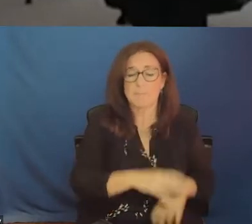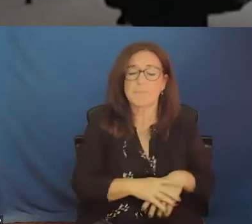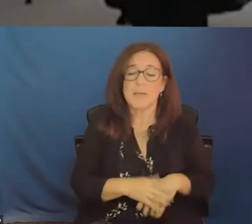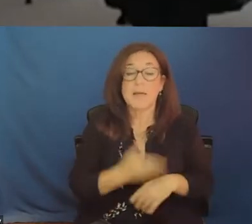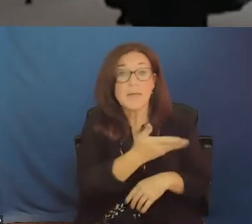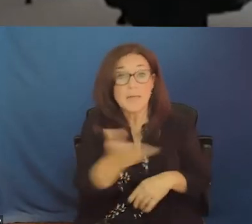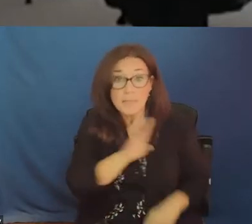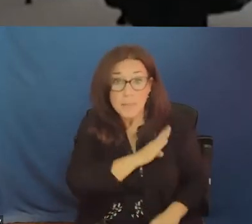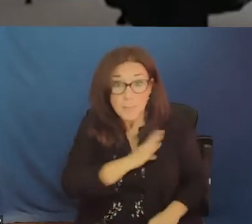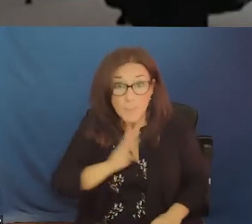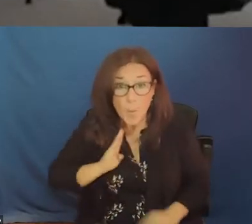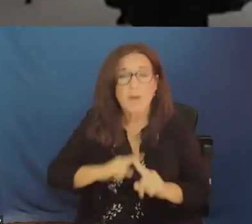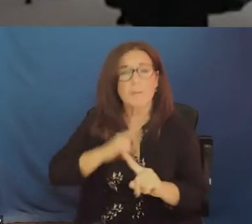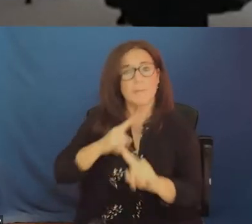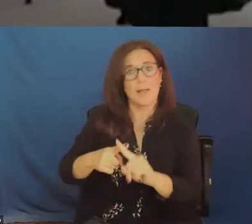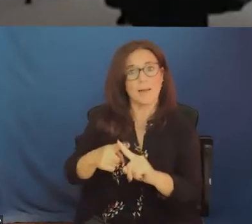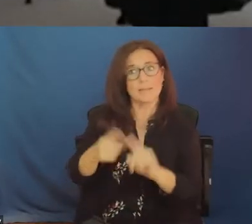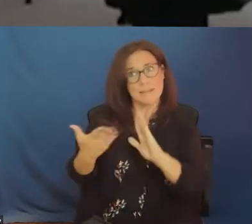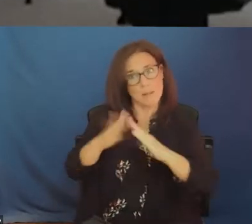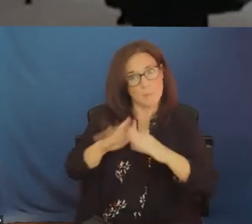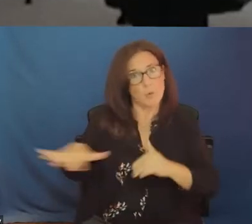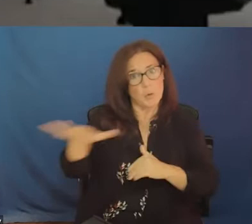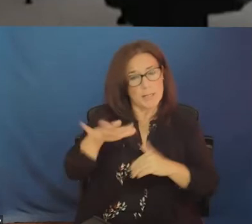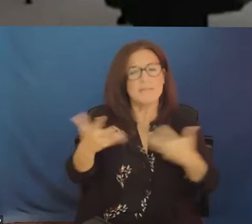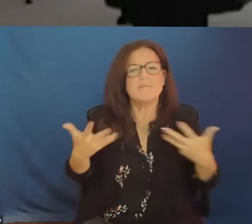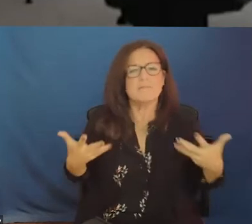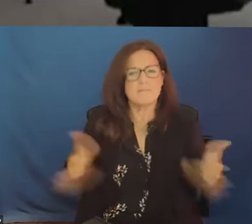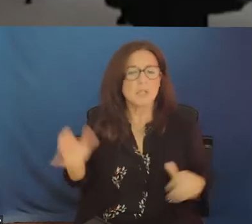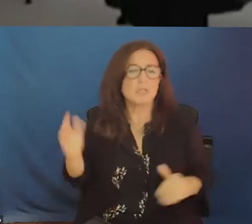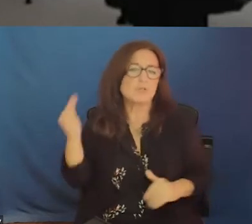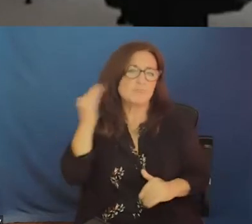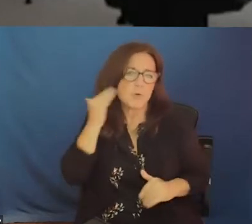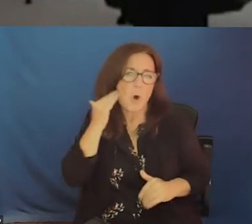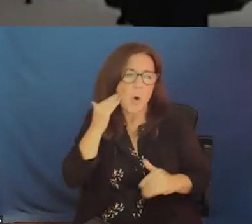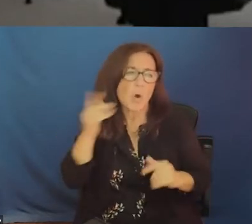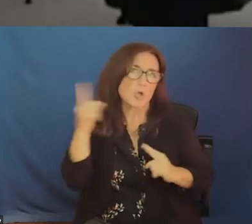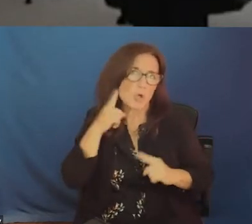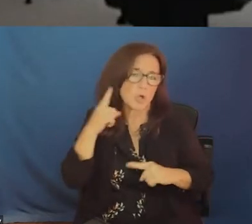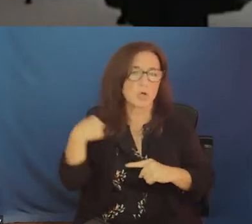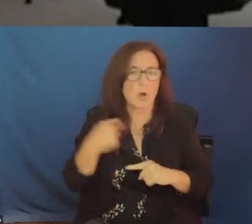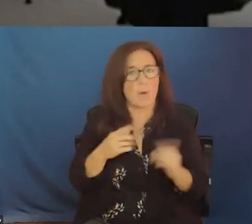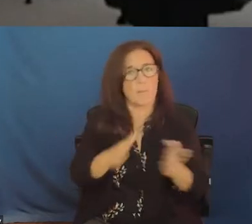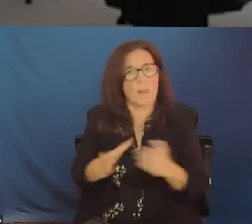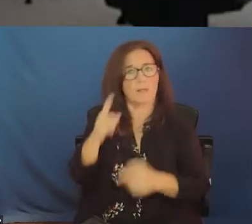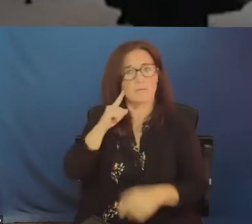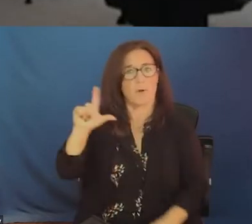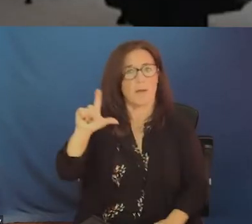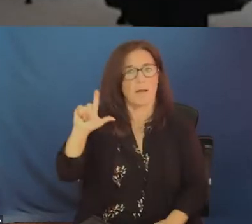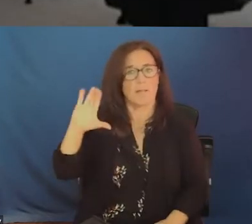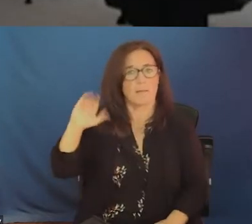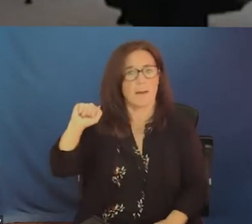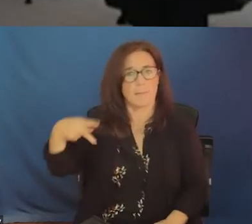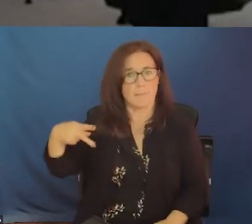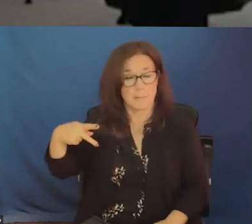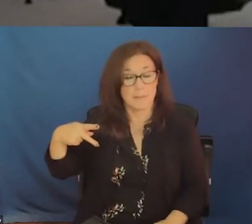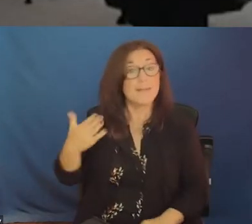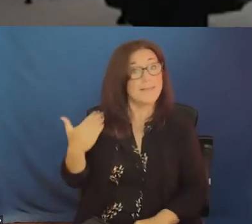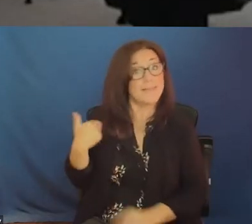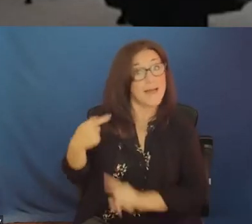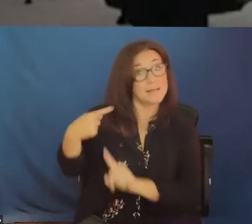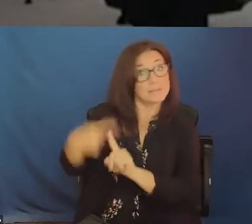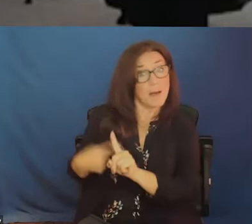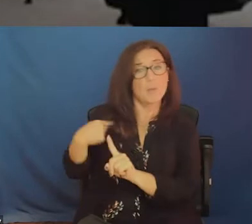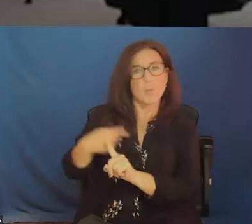bit about our LCAP plan and the associated funding we leverage to improve student outcomes. Last month, I shared a little bit of the way